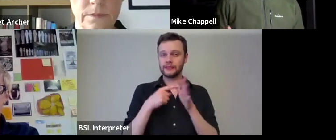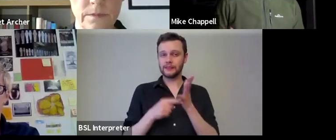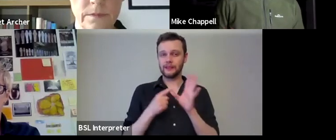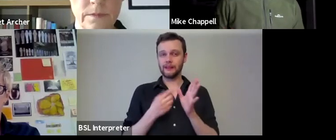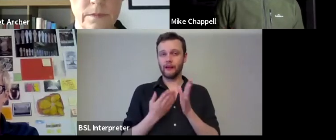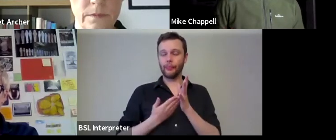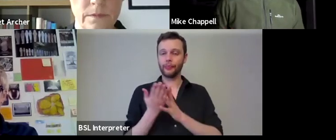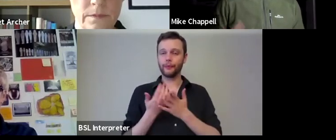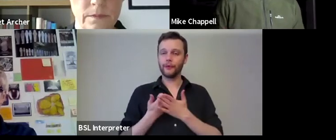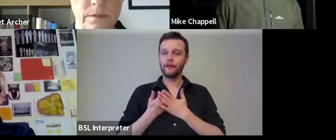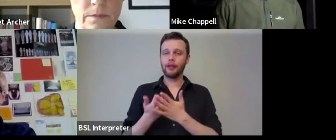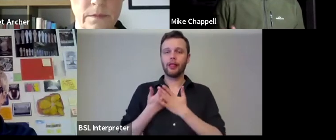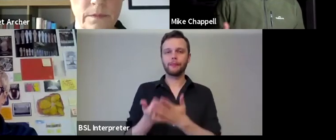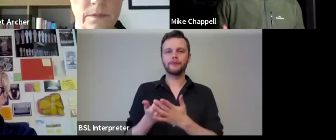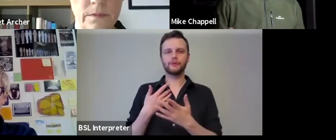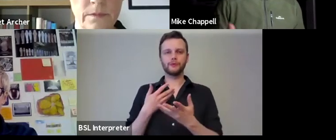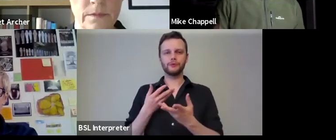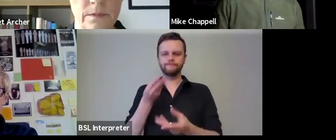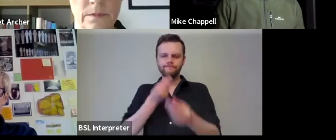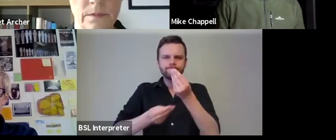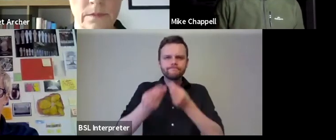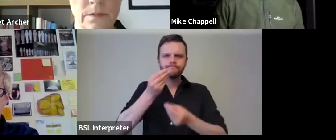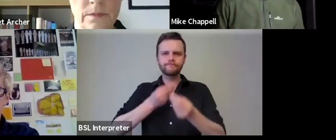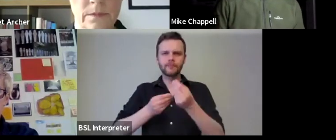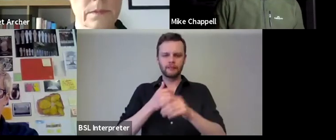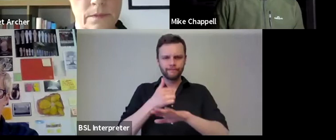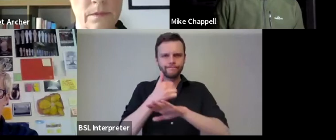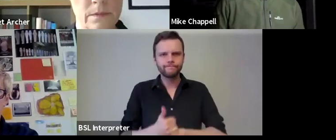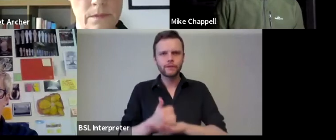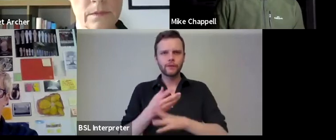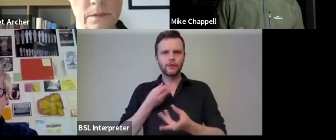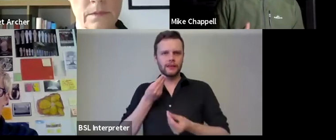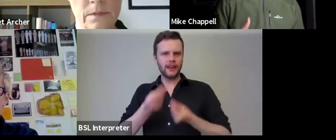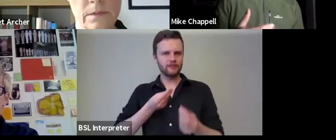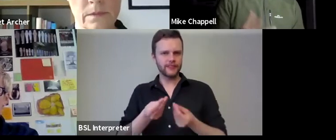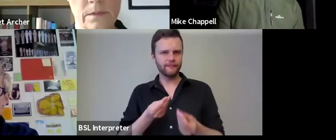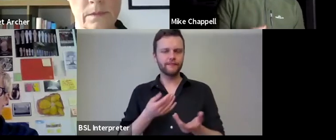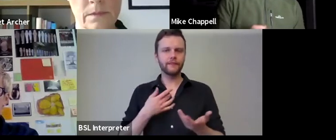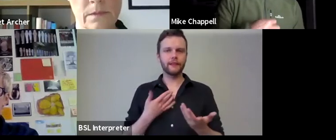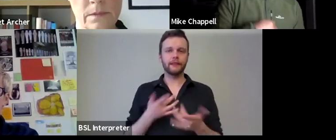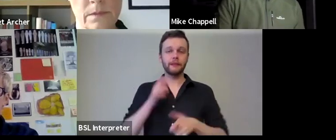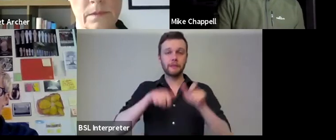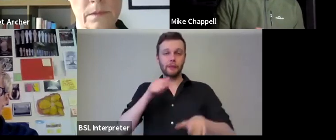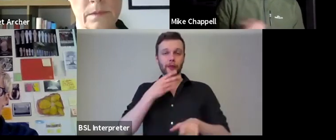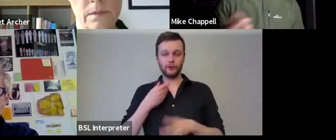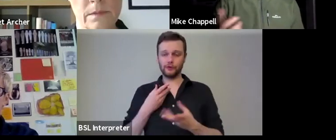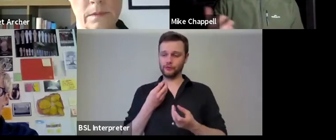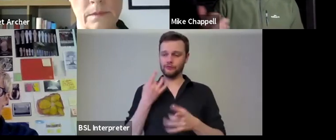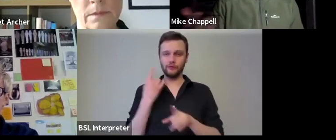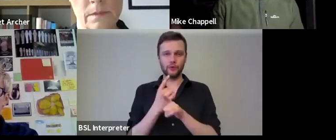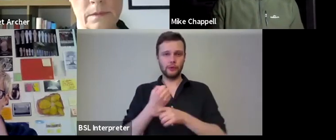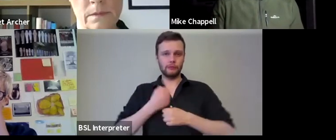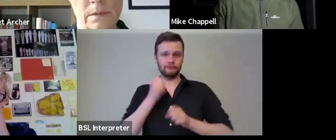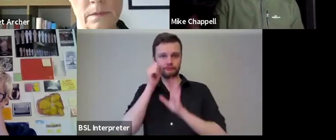helping to elaborate and give foundation to the narratives that people use to describe their own work and